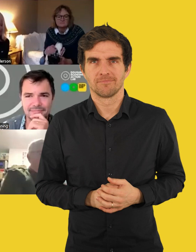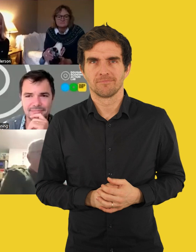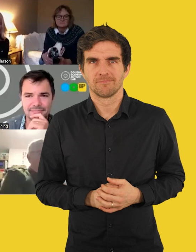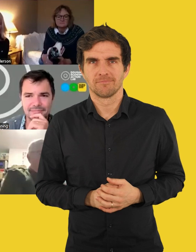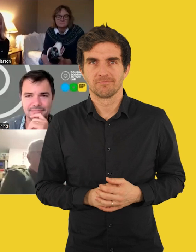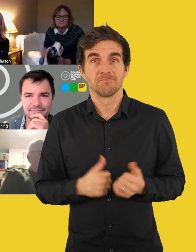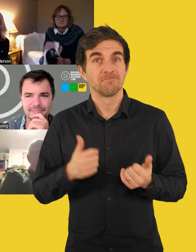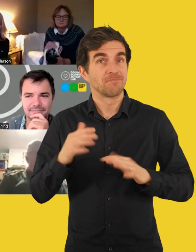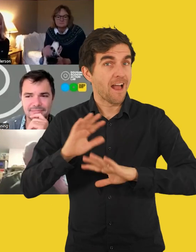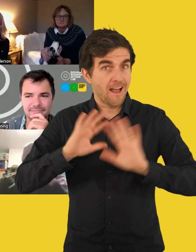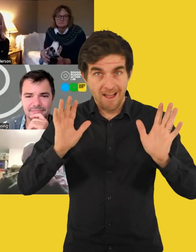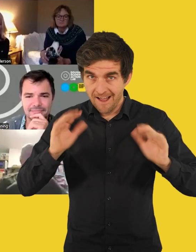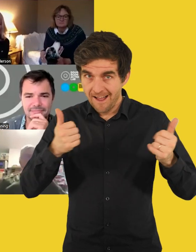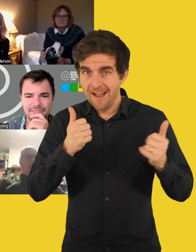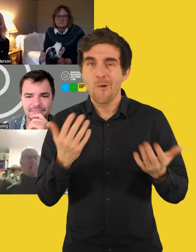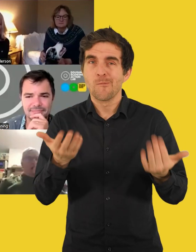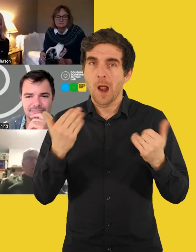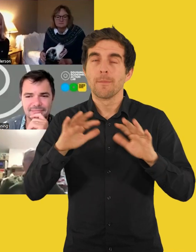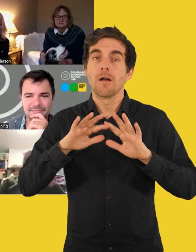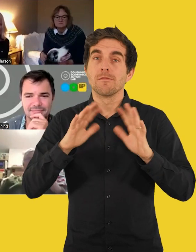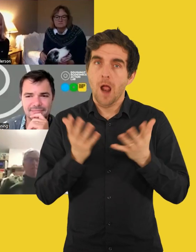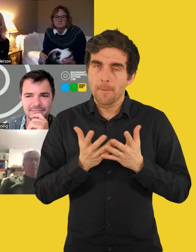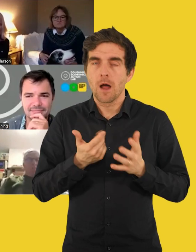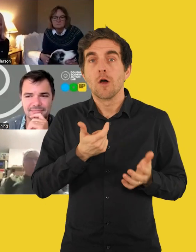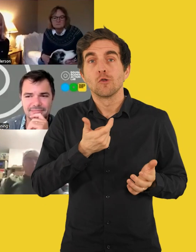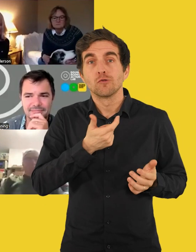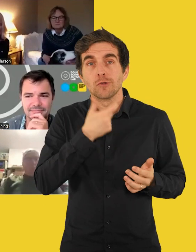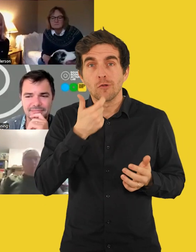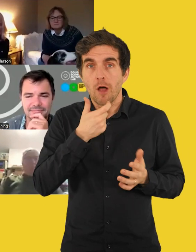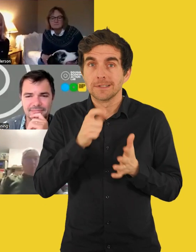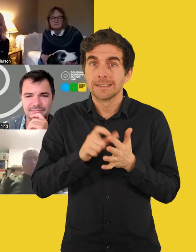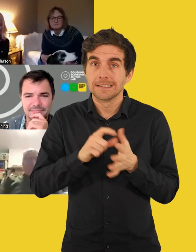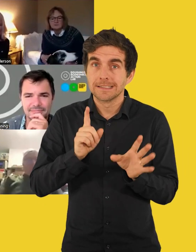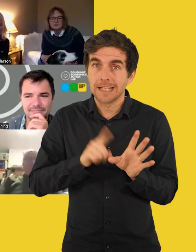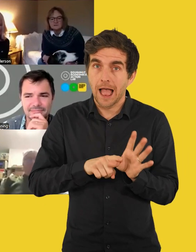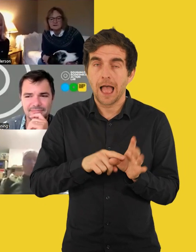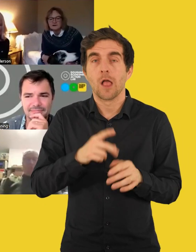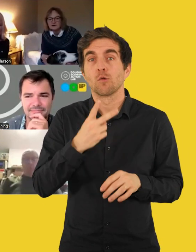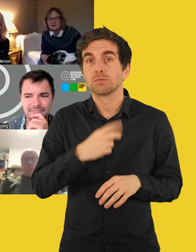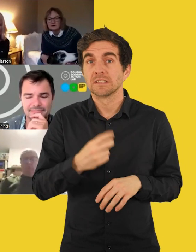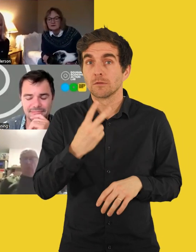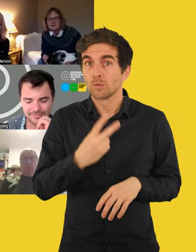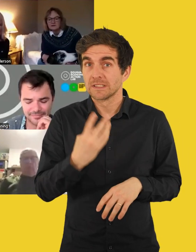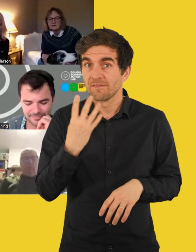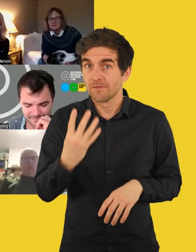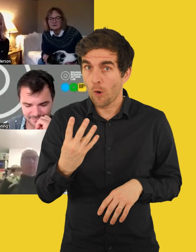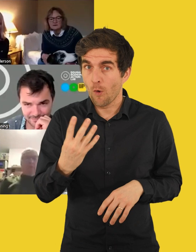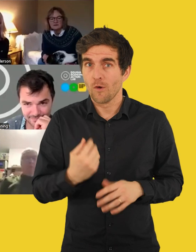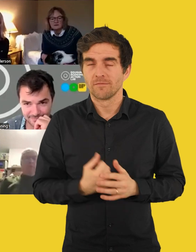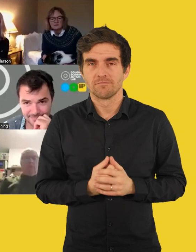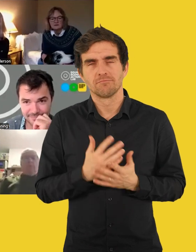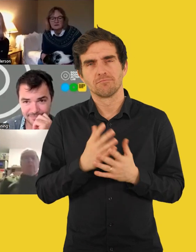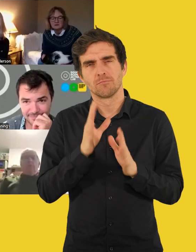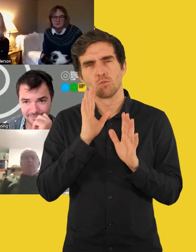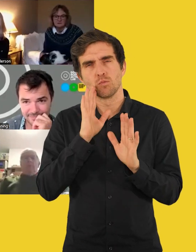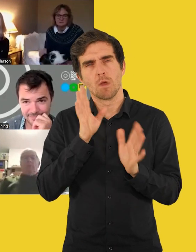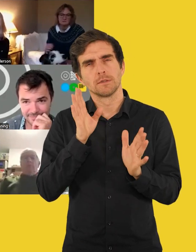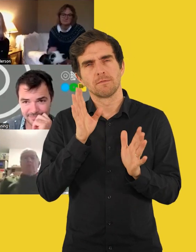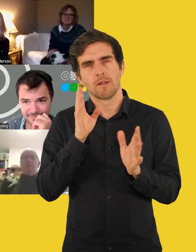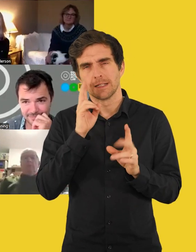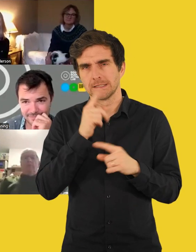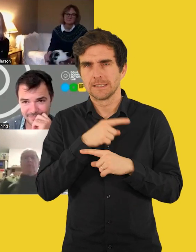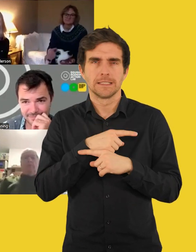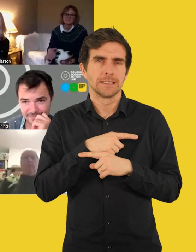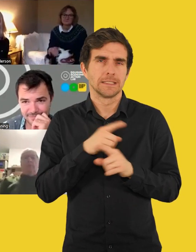now. Welcome, everyone. Welcome to Global Doughnut Days 2024.